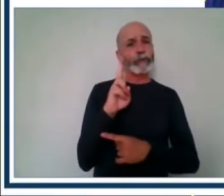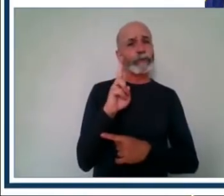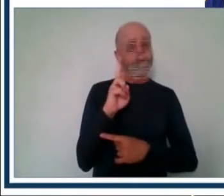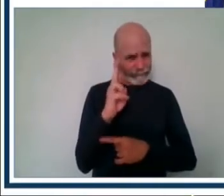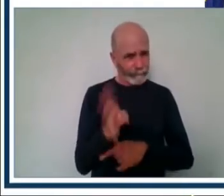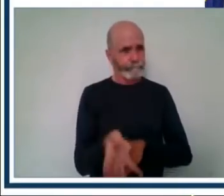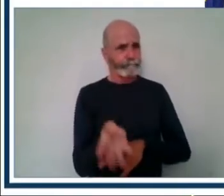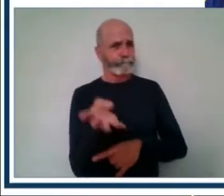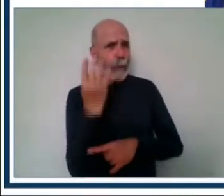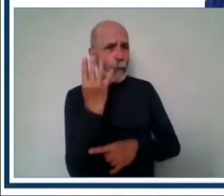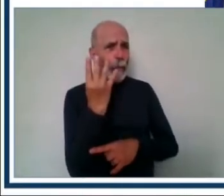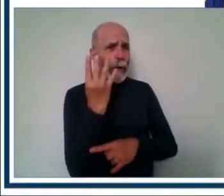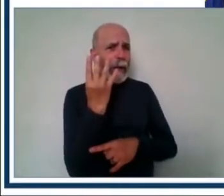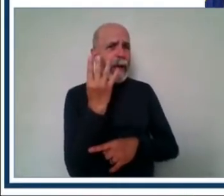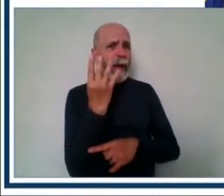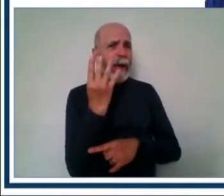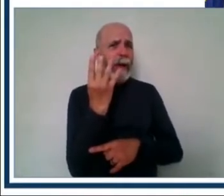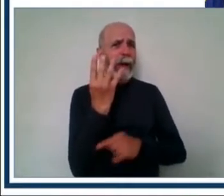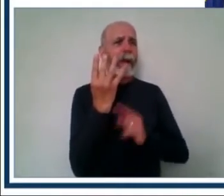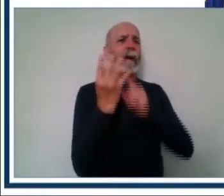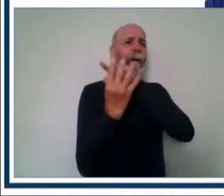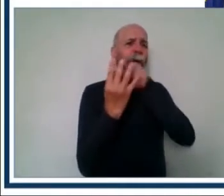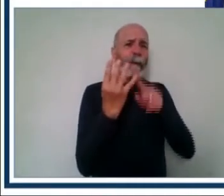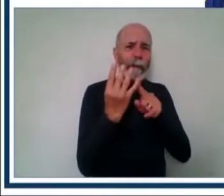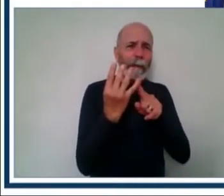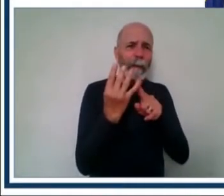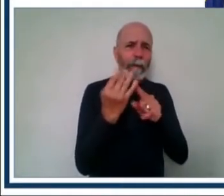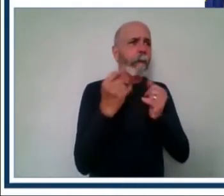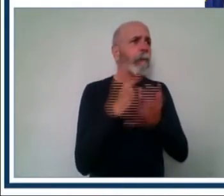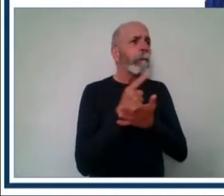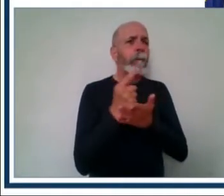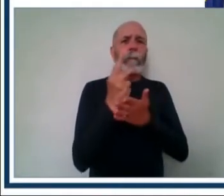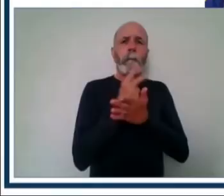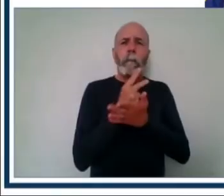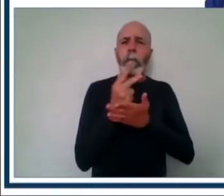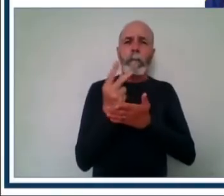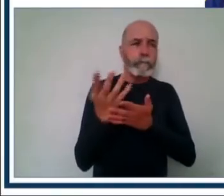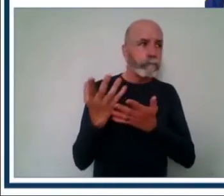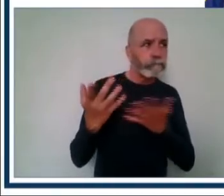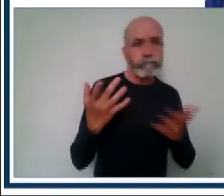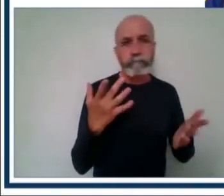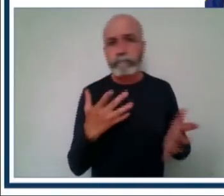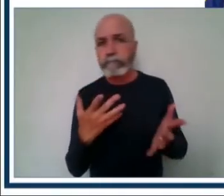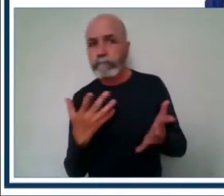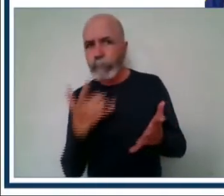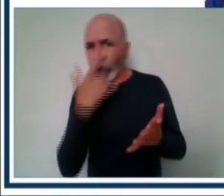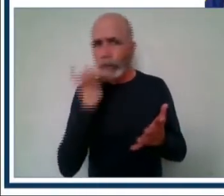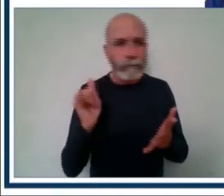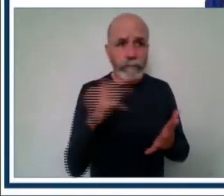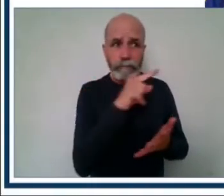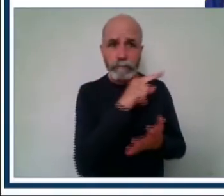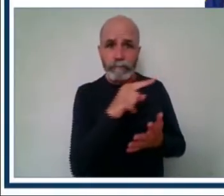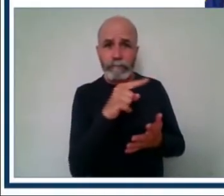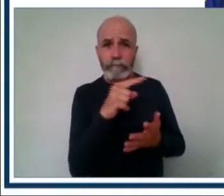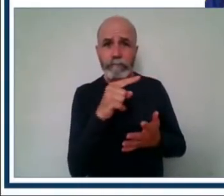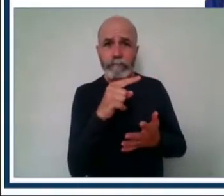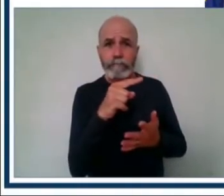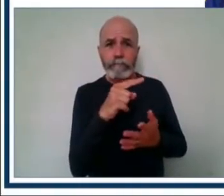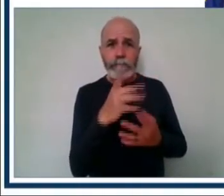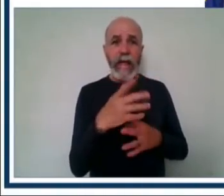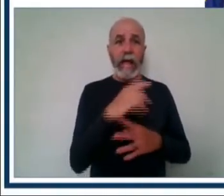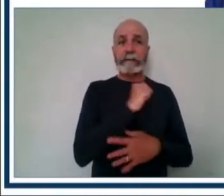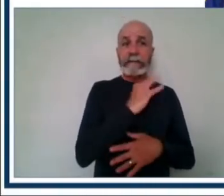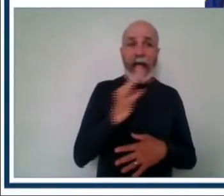next week or 2 could look like when it comes to the strain on our hospital staff? So